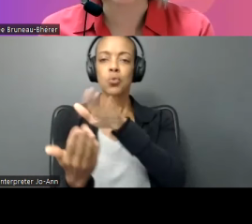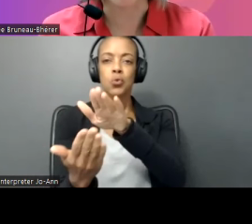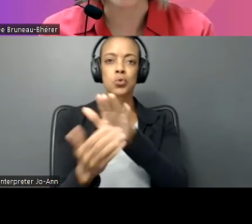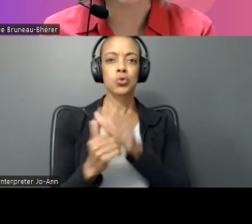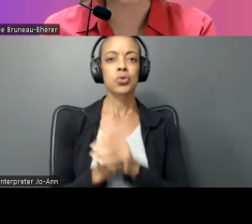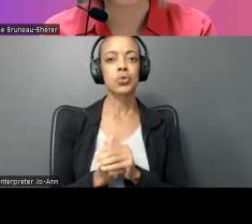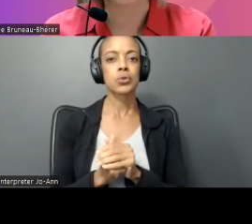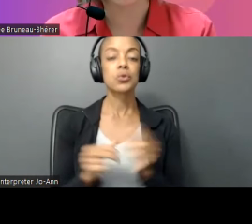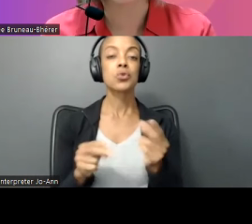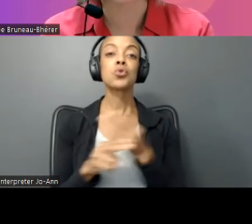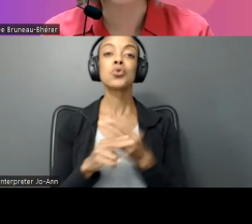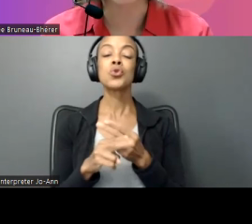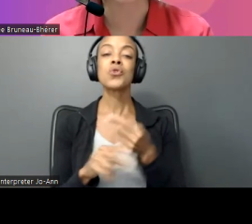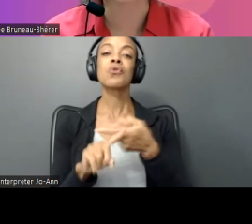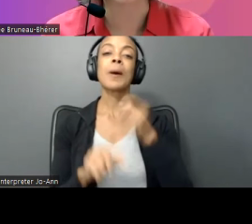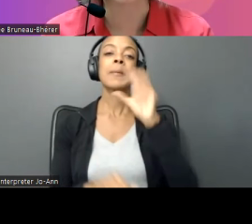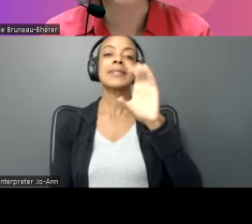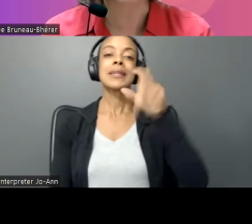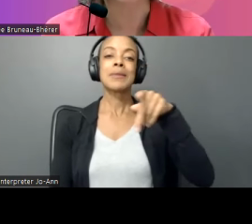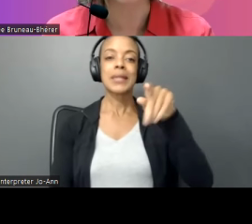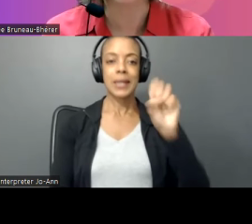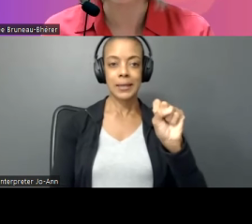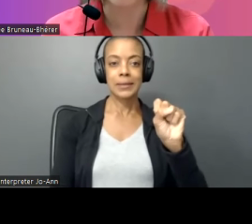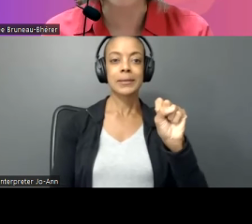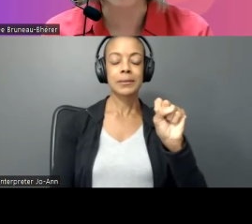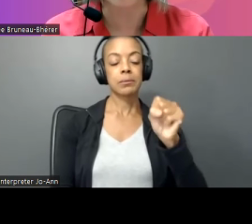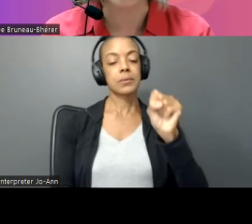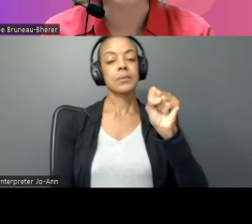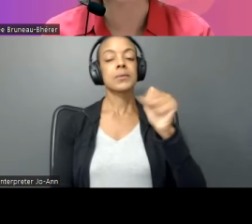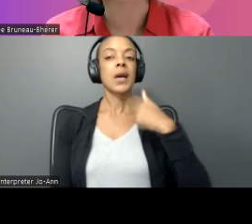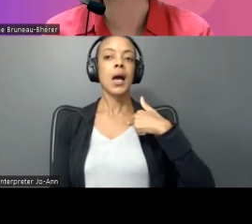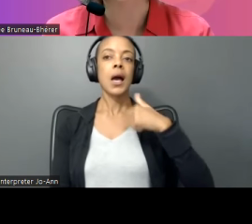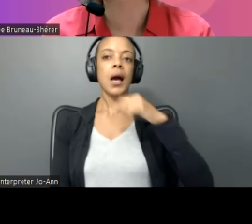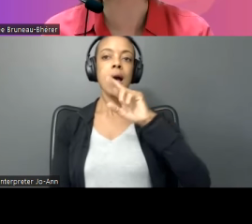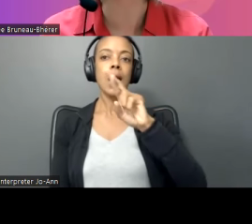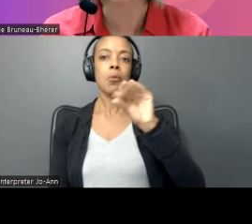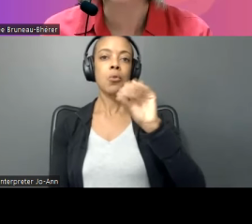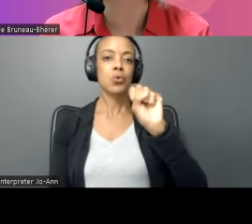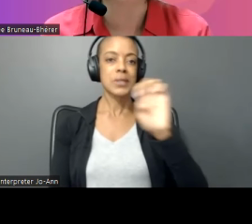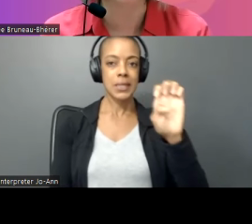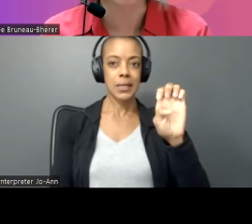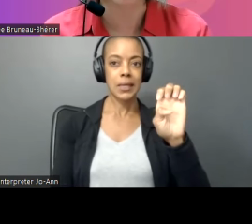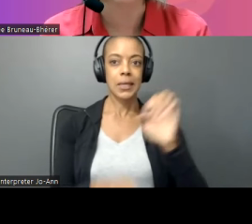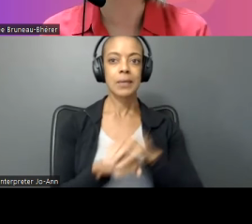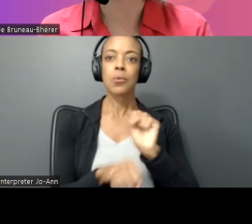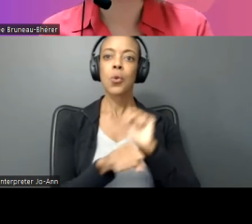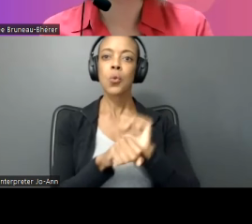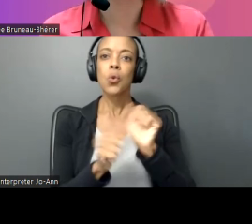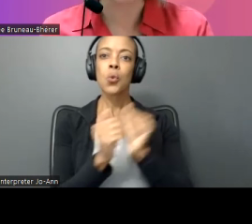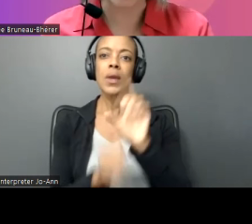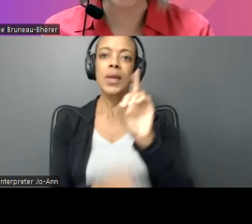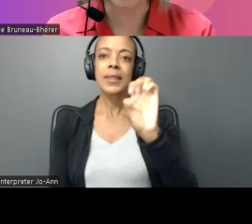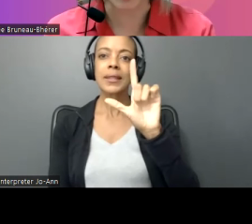used by the CPS. I'm Rosée, and I work with my colleague Delphine Collin-Vézina. I've worked with her